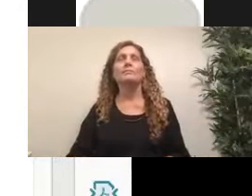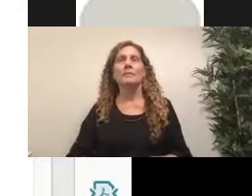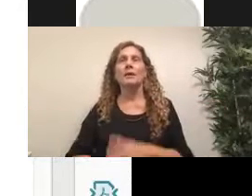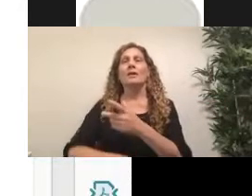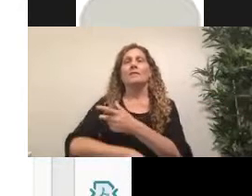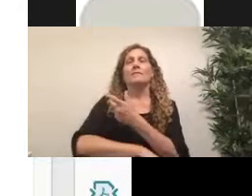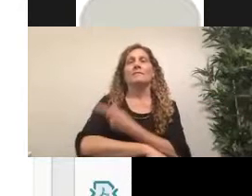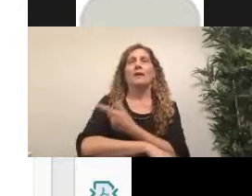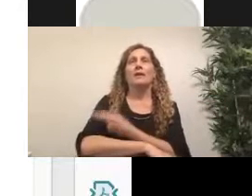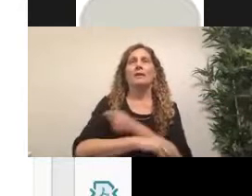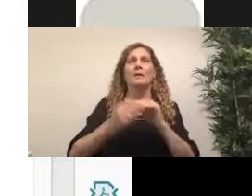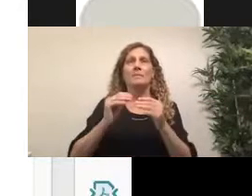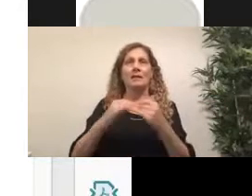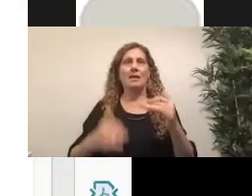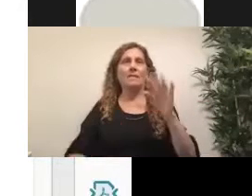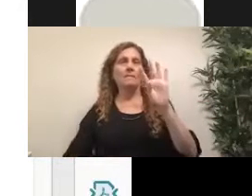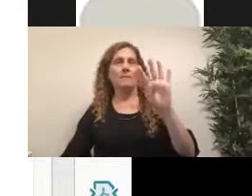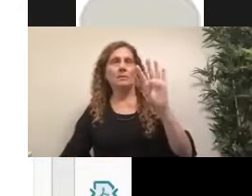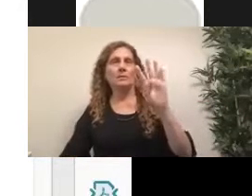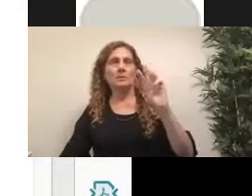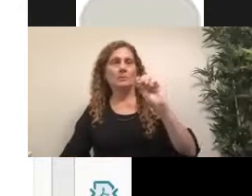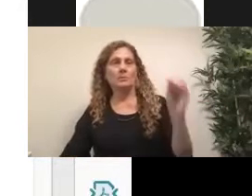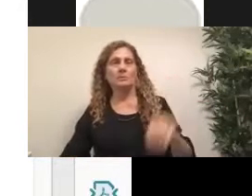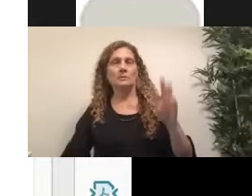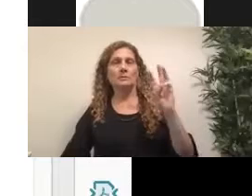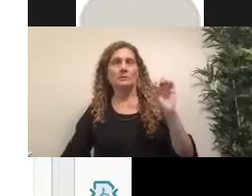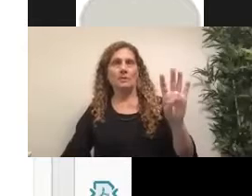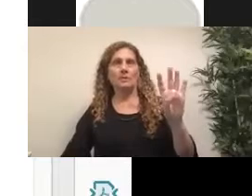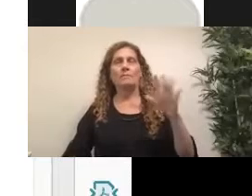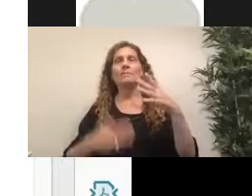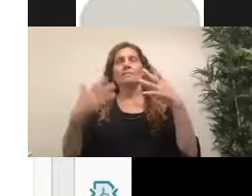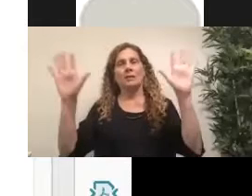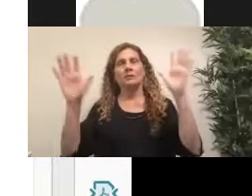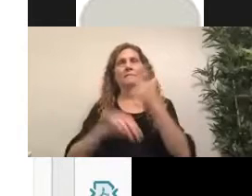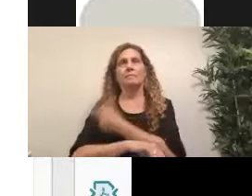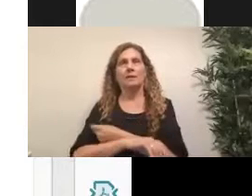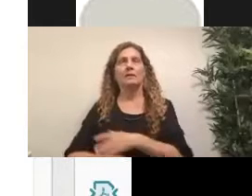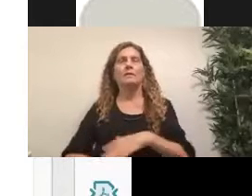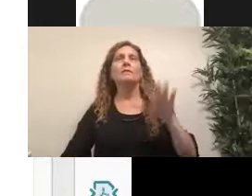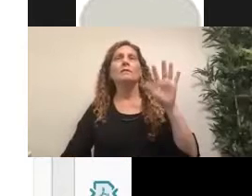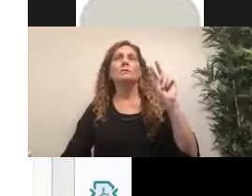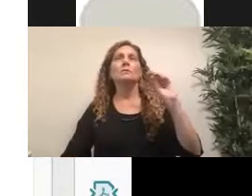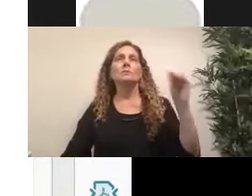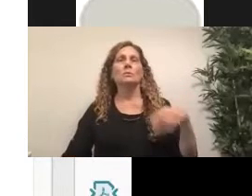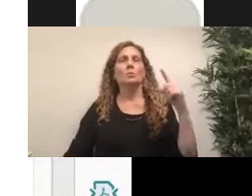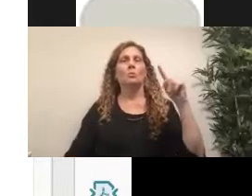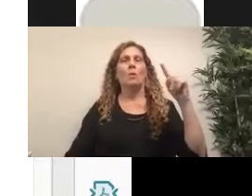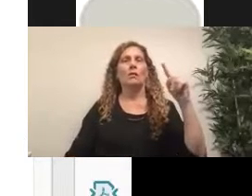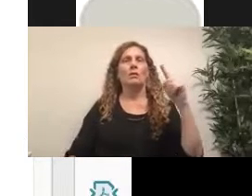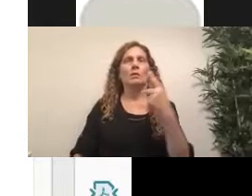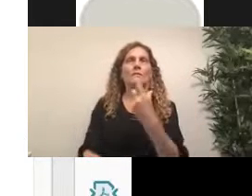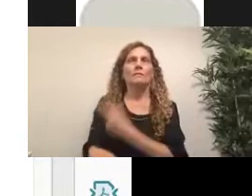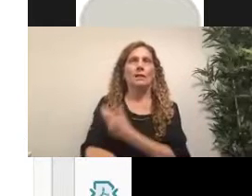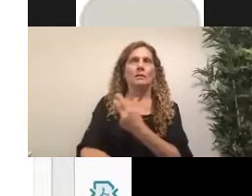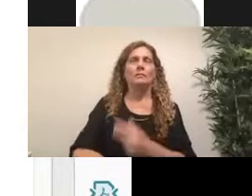of Milwaukee adults fully vaccinated and 52% with a single dose. Over the past few months, our vaccination strategy has shifted to meet the